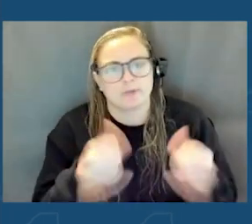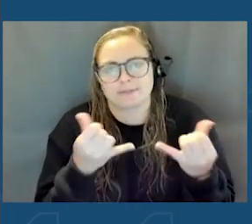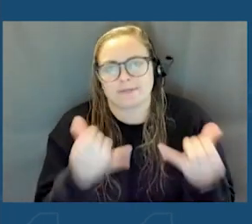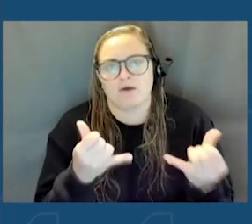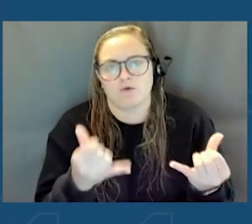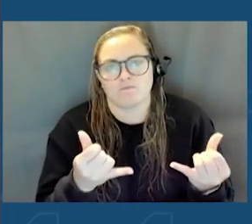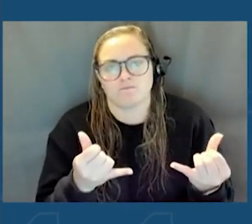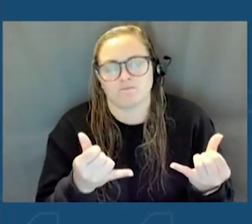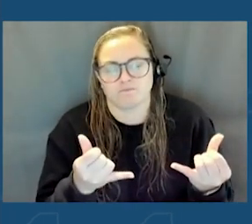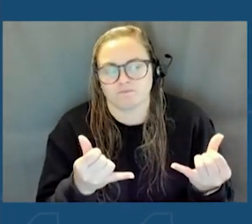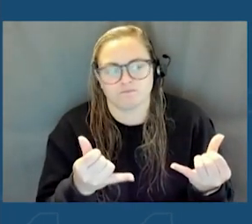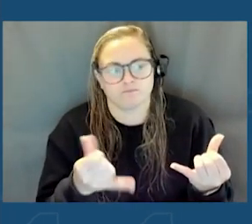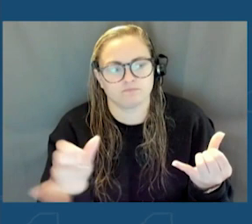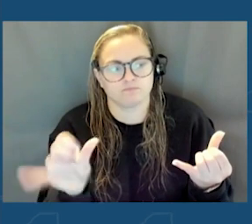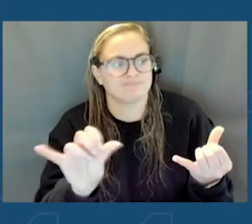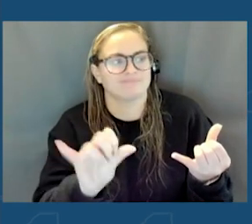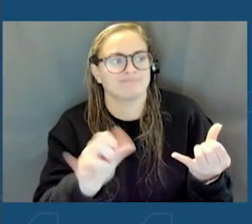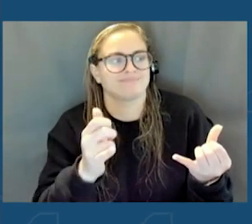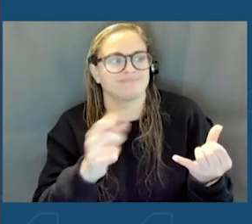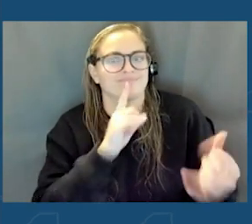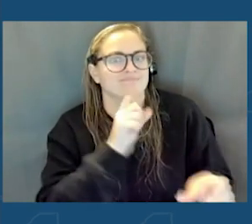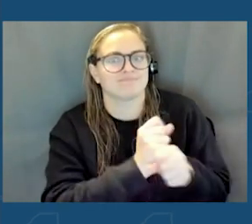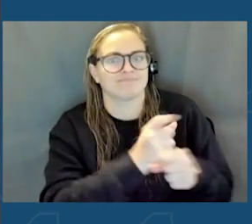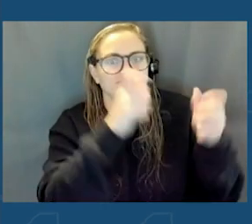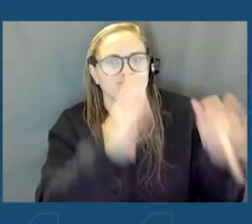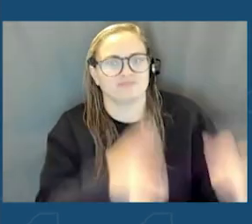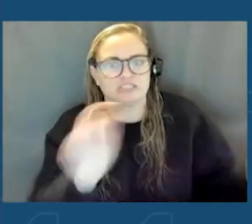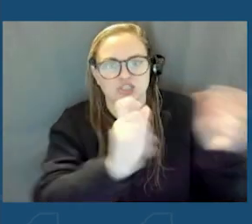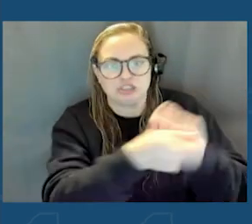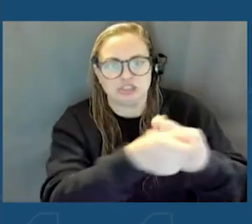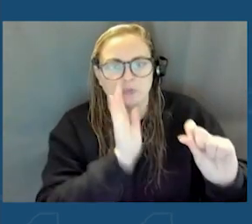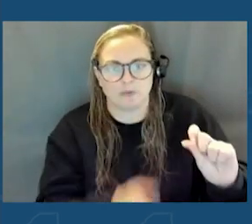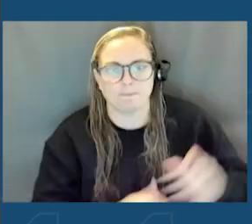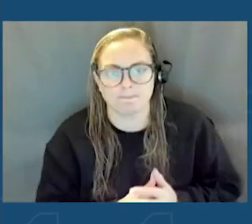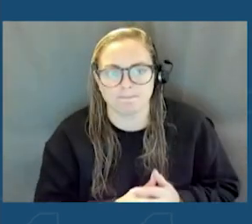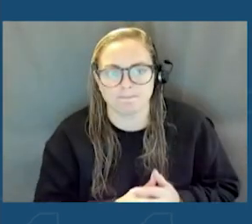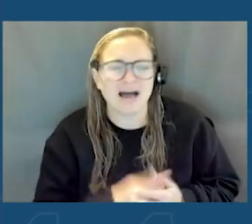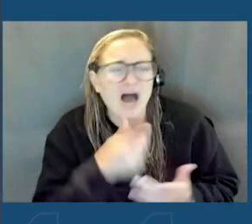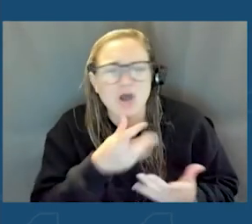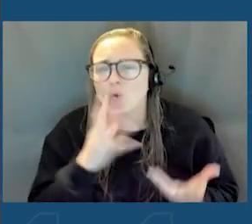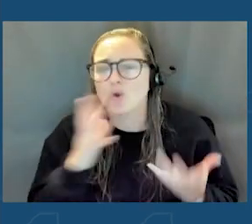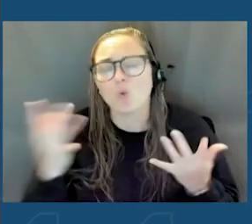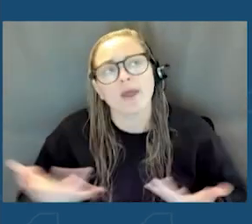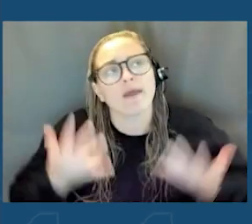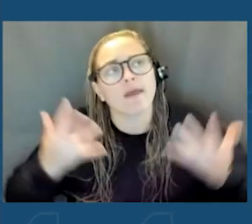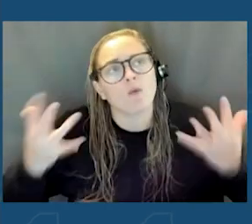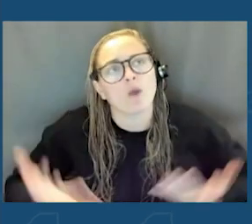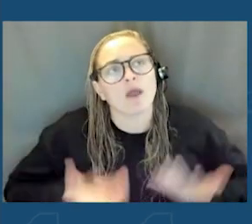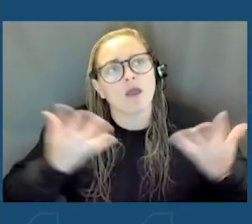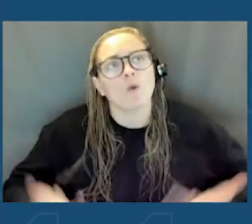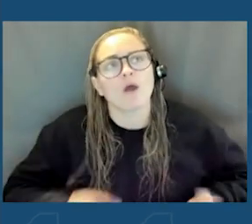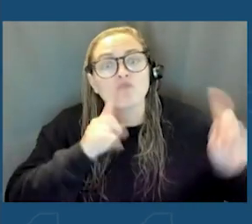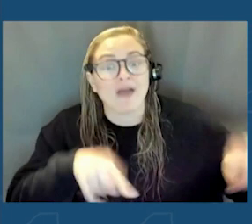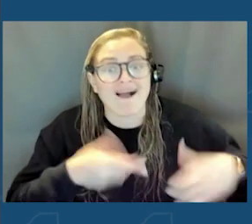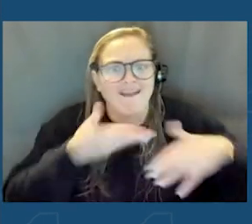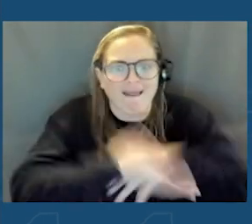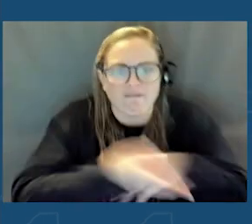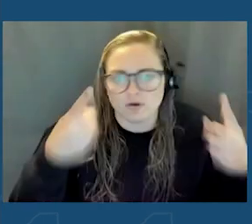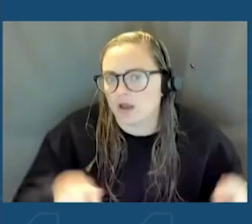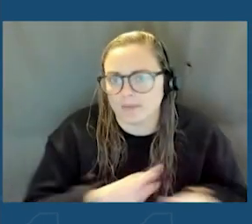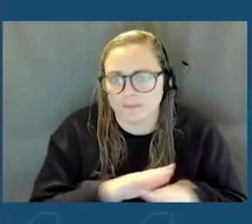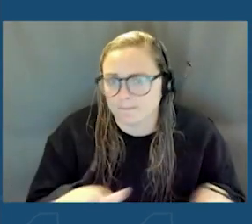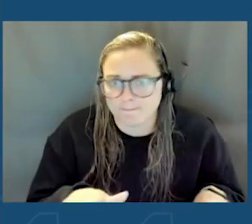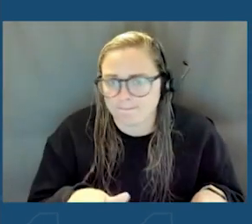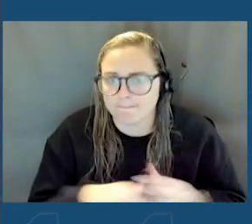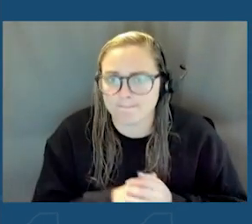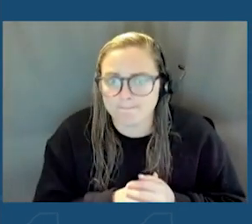it is final, because I'm not just going to wait for the worst and react later. It